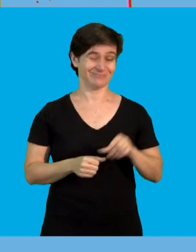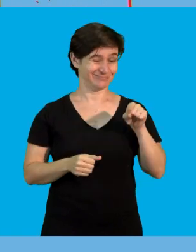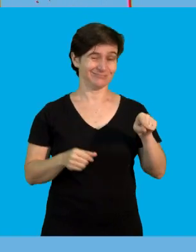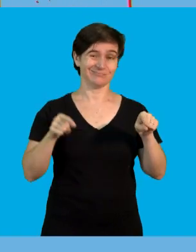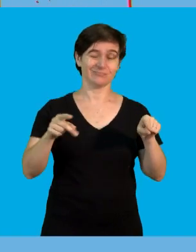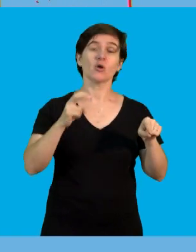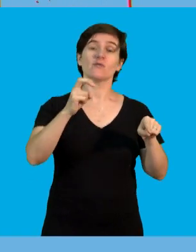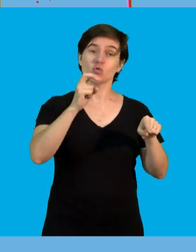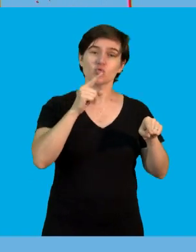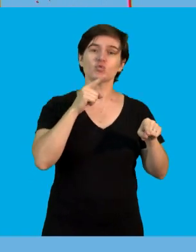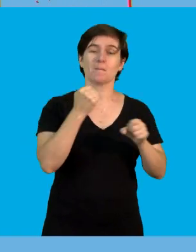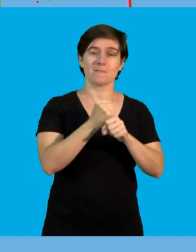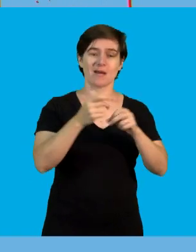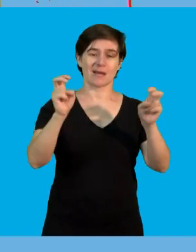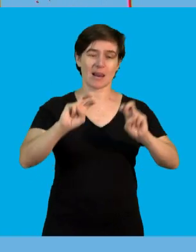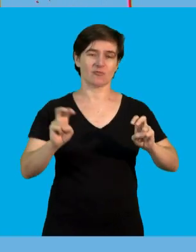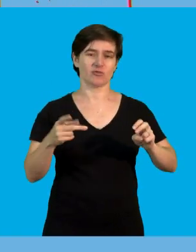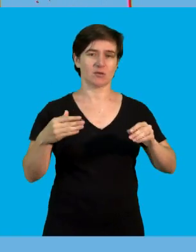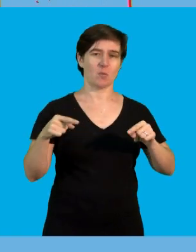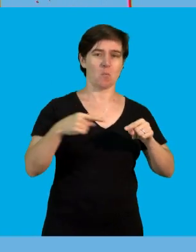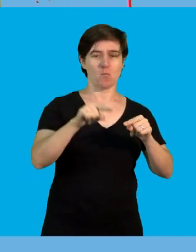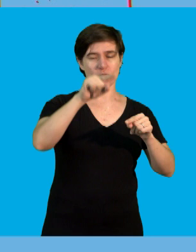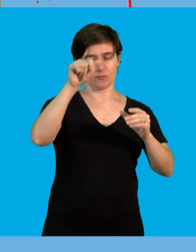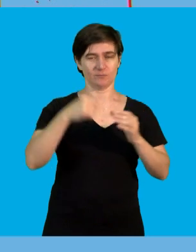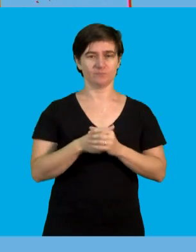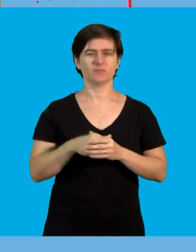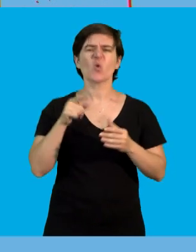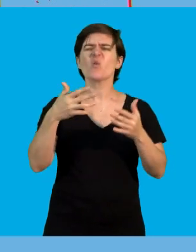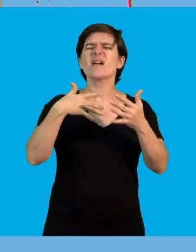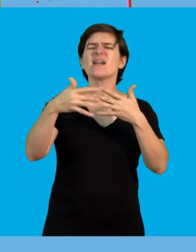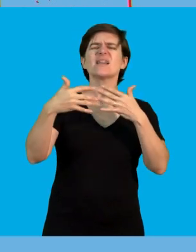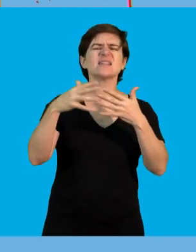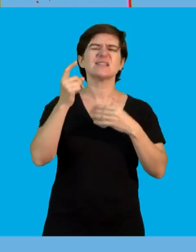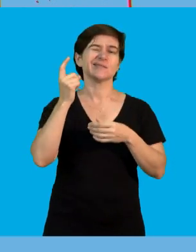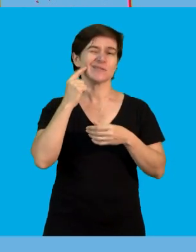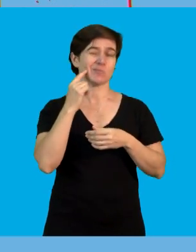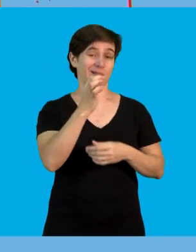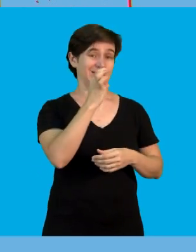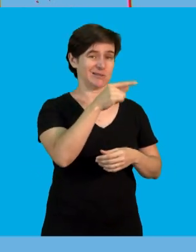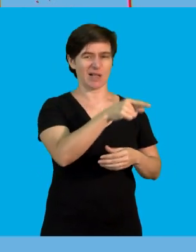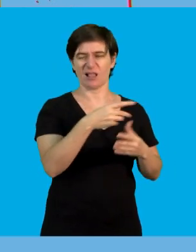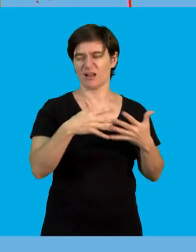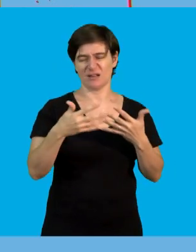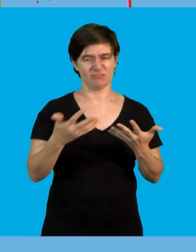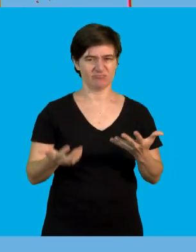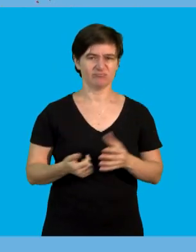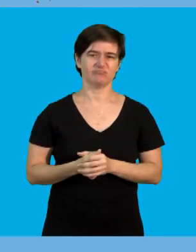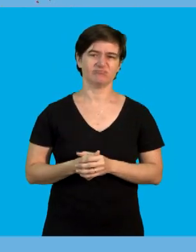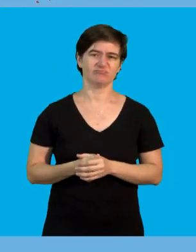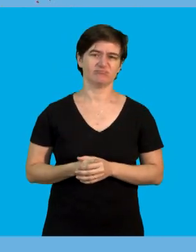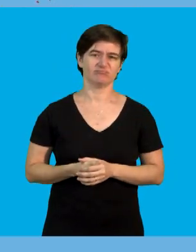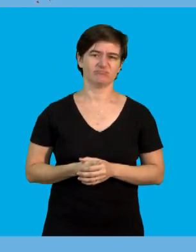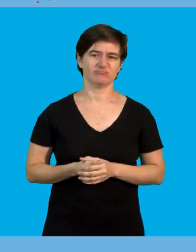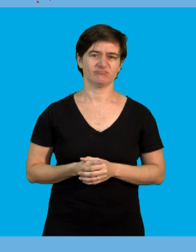And then this solution is used to conduct electricity. Or we can just take any simple cell that we know